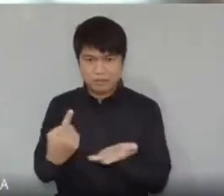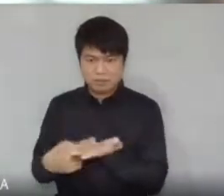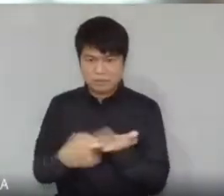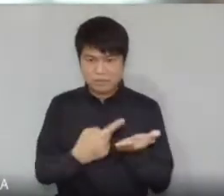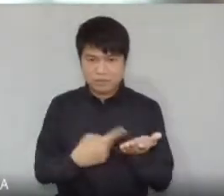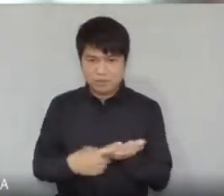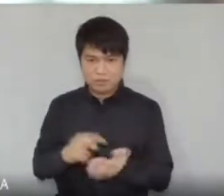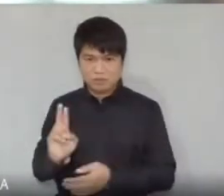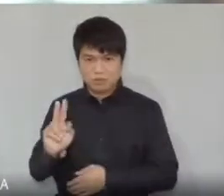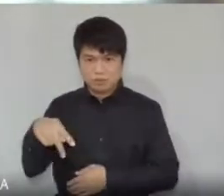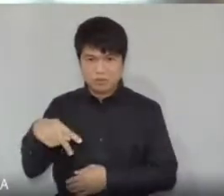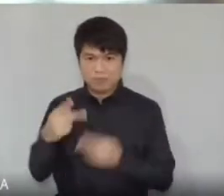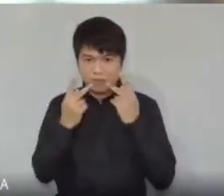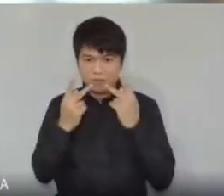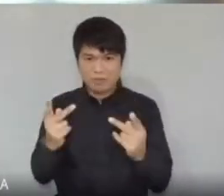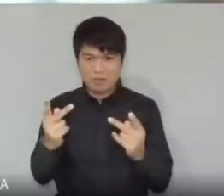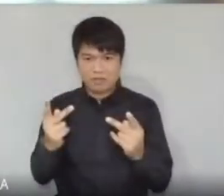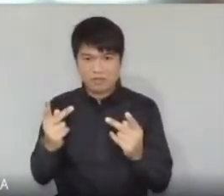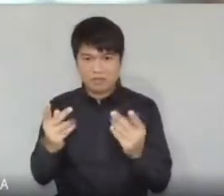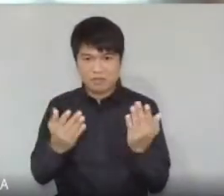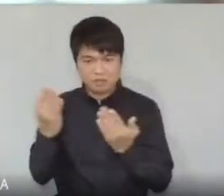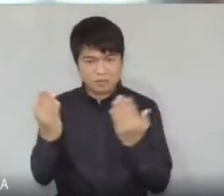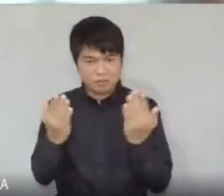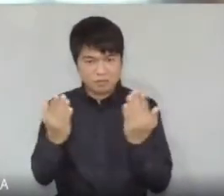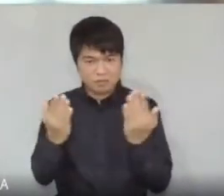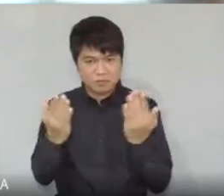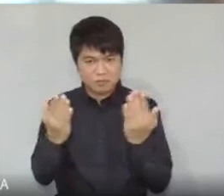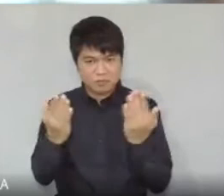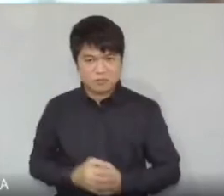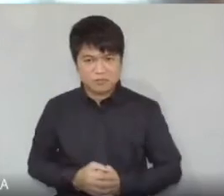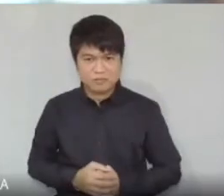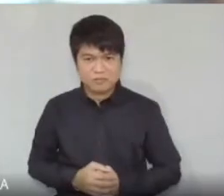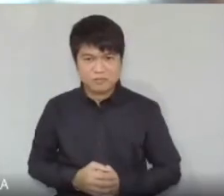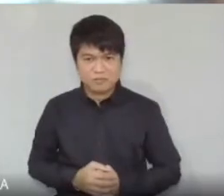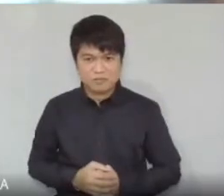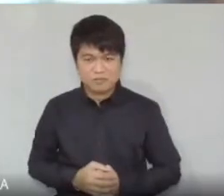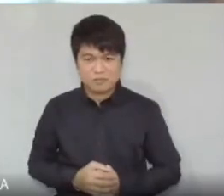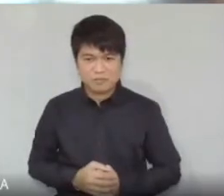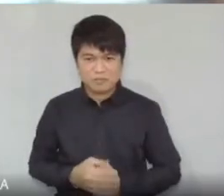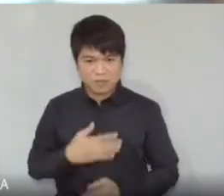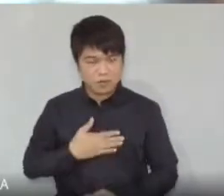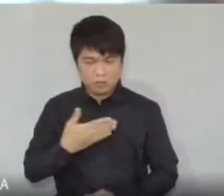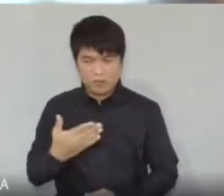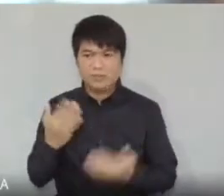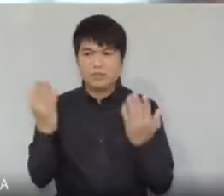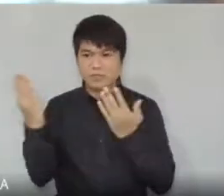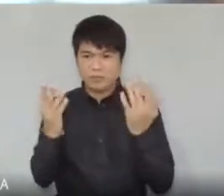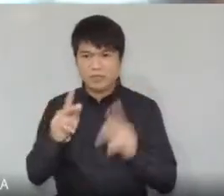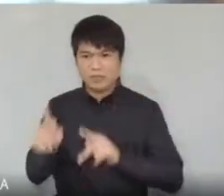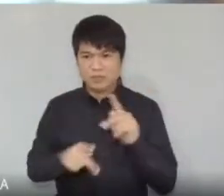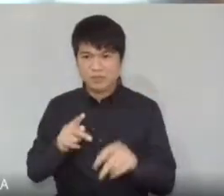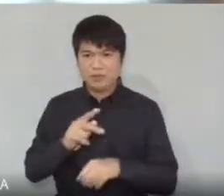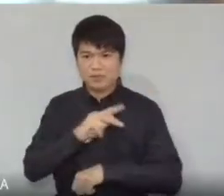partner of the Department of Science and Technology in innovations and research, as a partner of local governments and the Department of